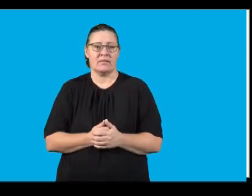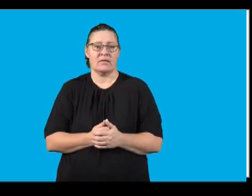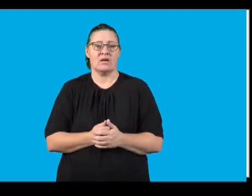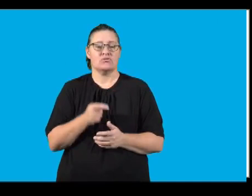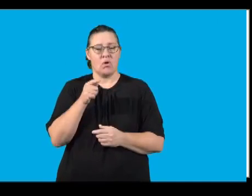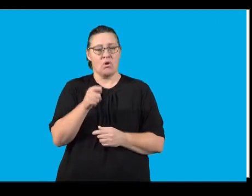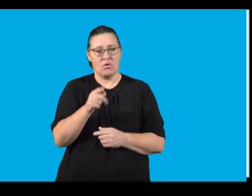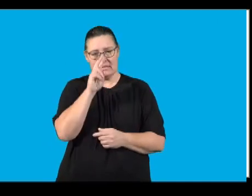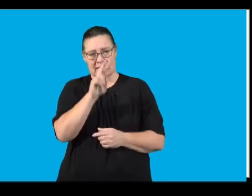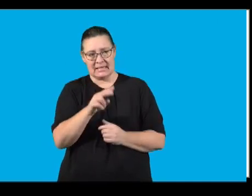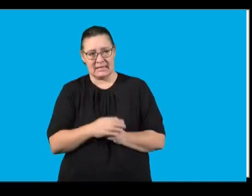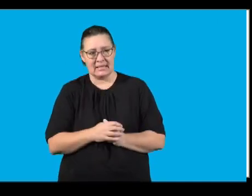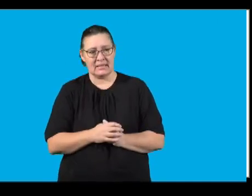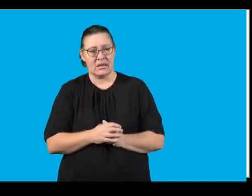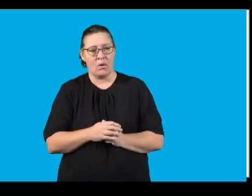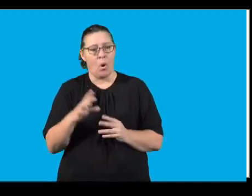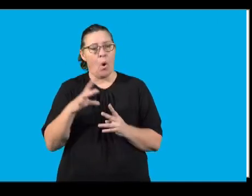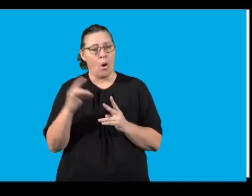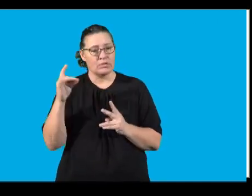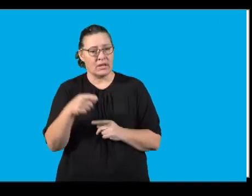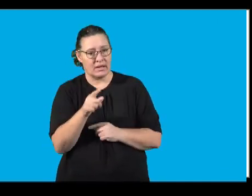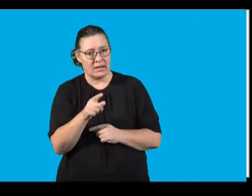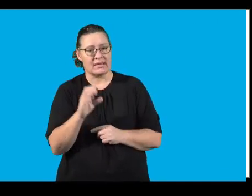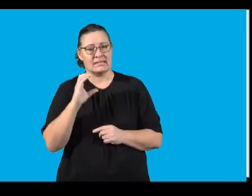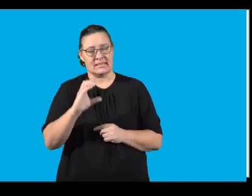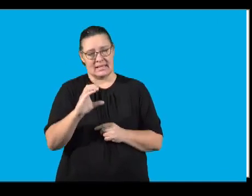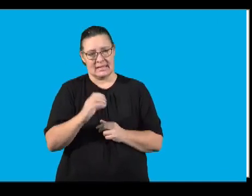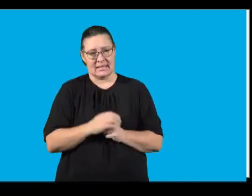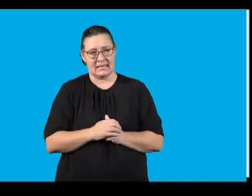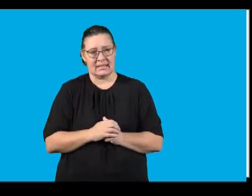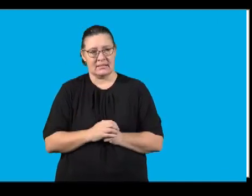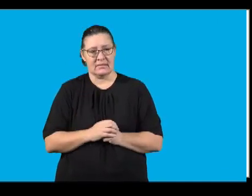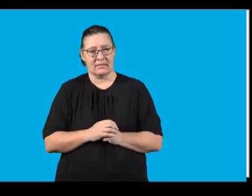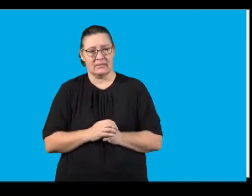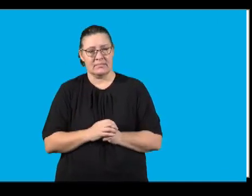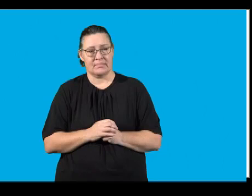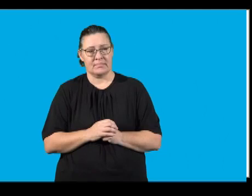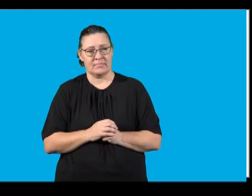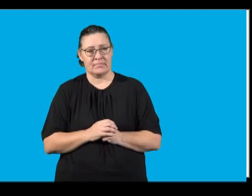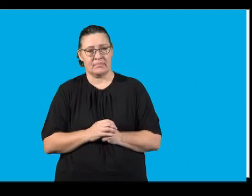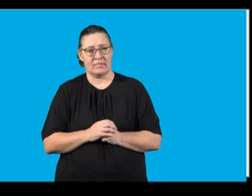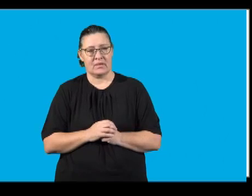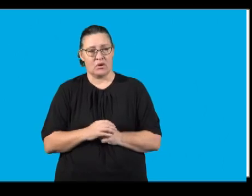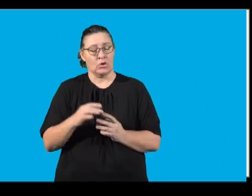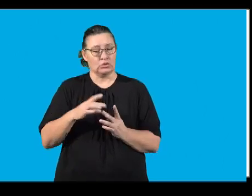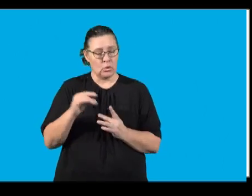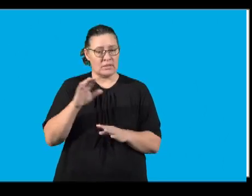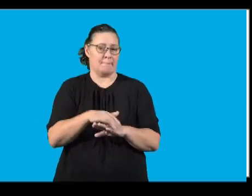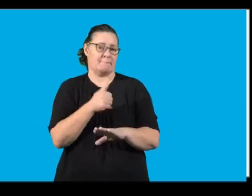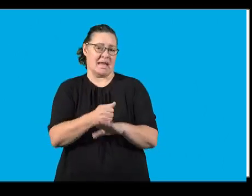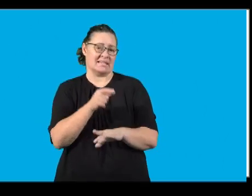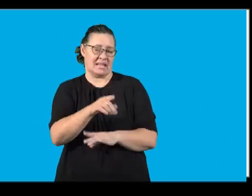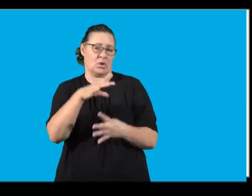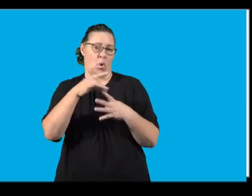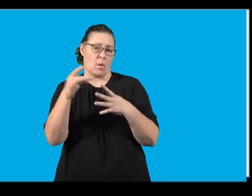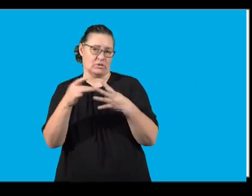there you can see your option would be option C, and you've made it your choice based on those options